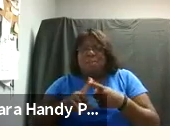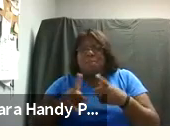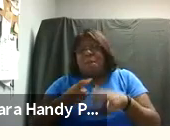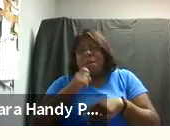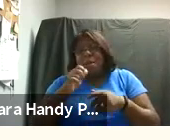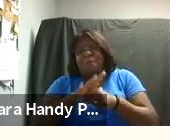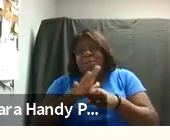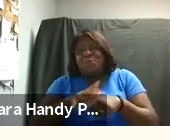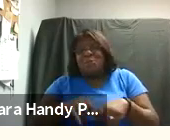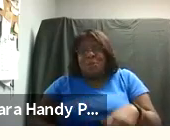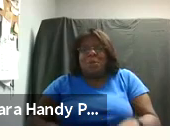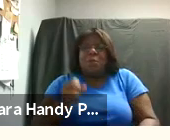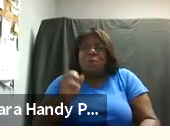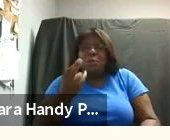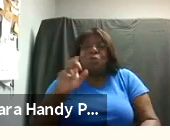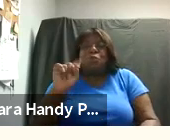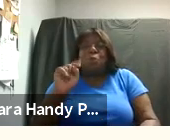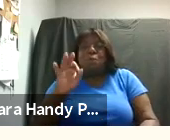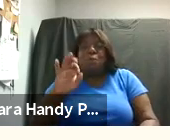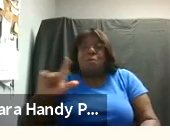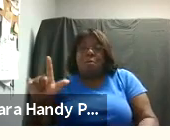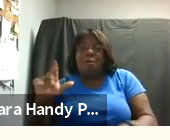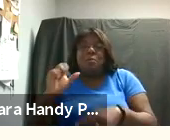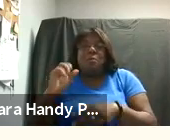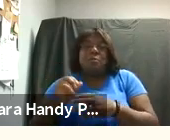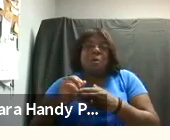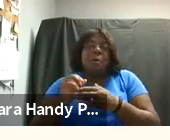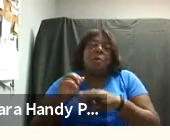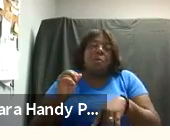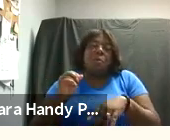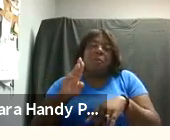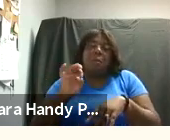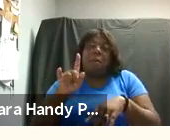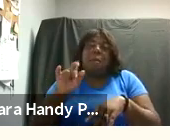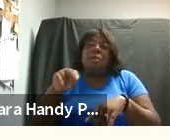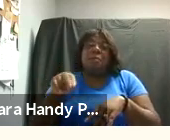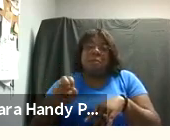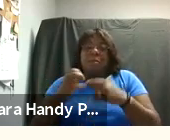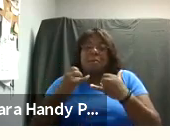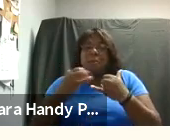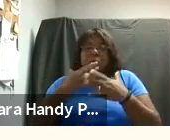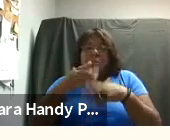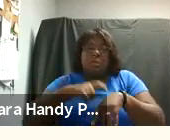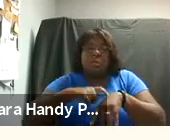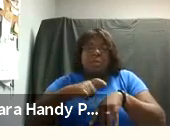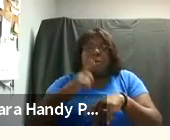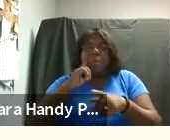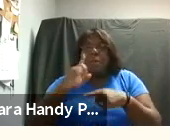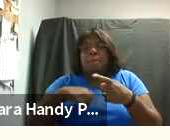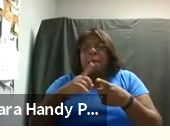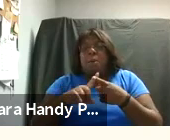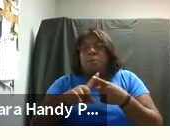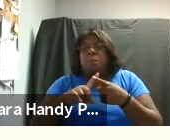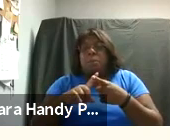the time. So the balance, and this is a good time to start thinking about how we're going to